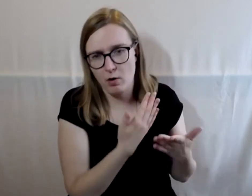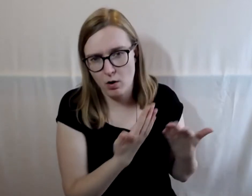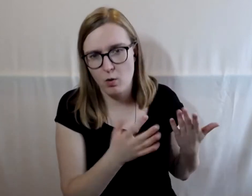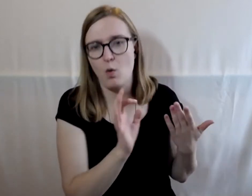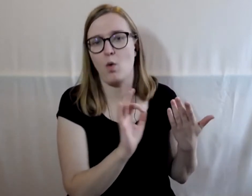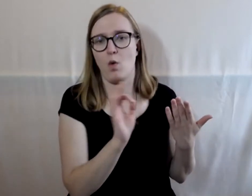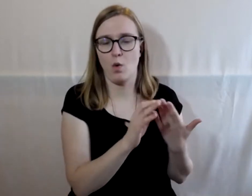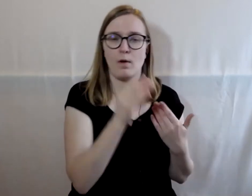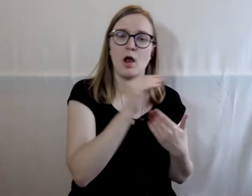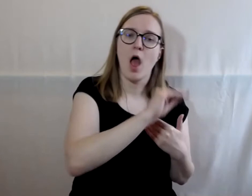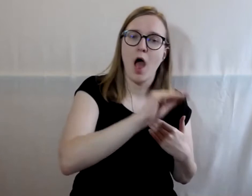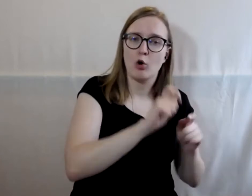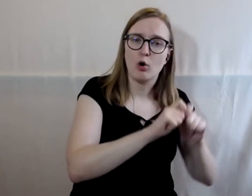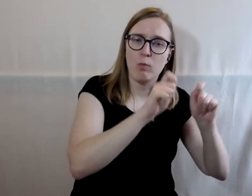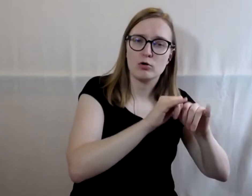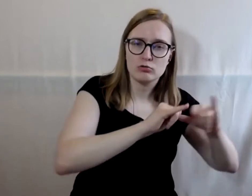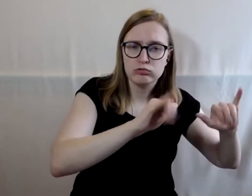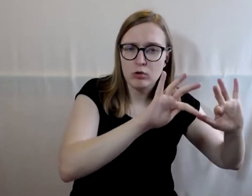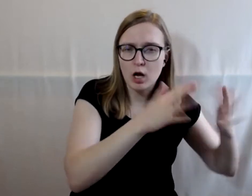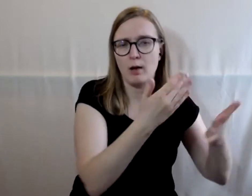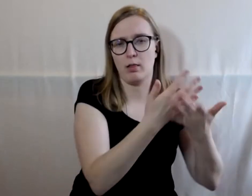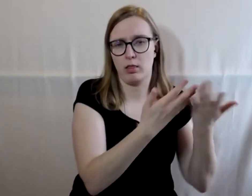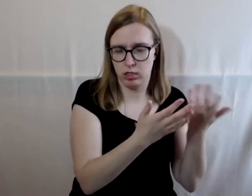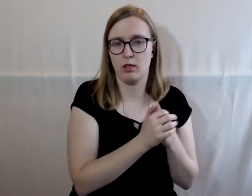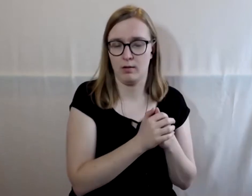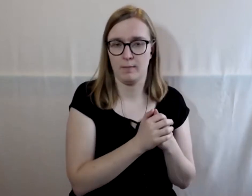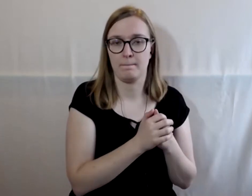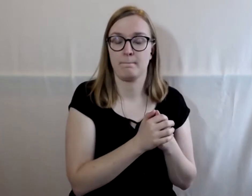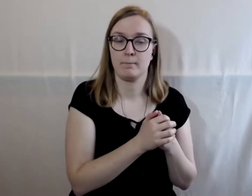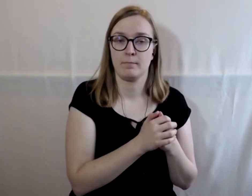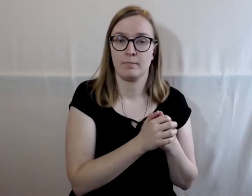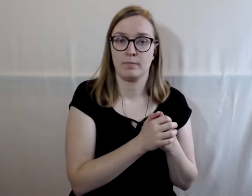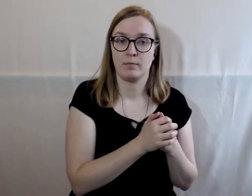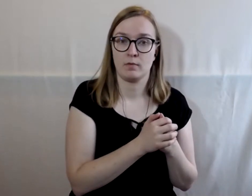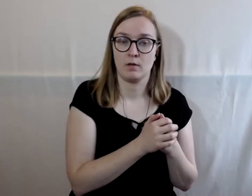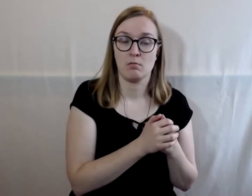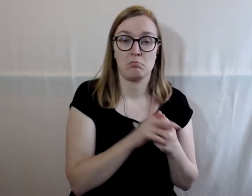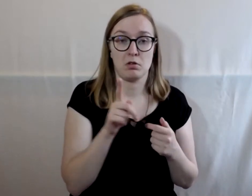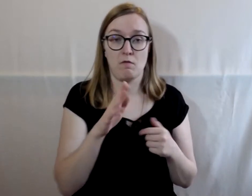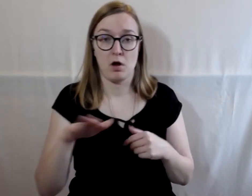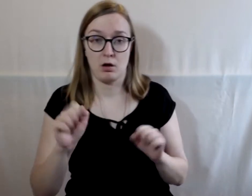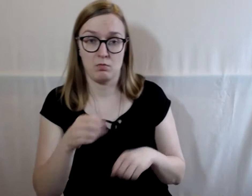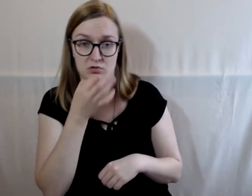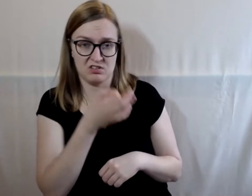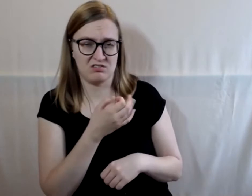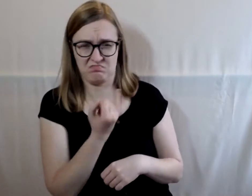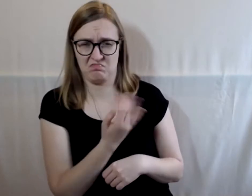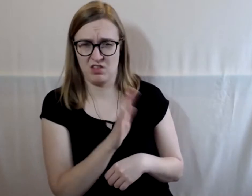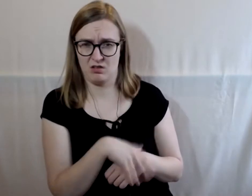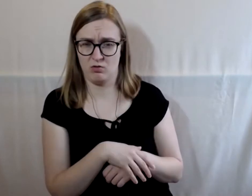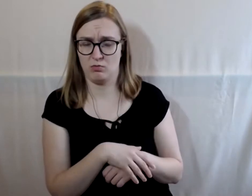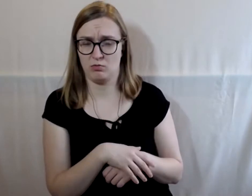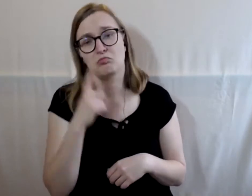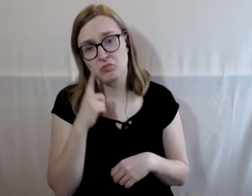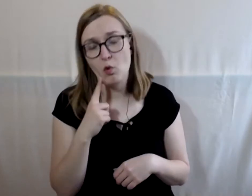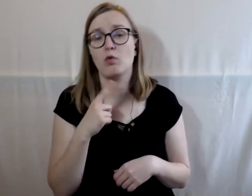in Europe and in other parts of the world. But then students might be able to select whether they'll specialize